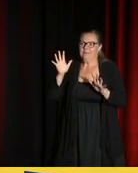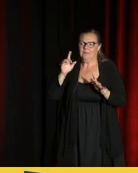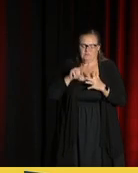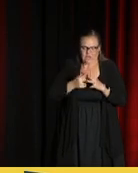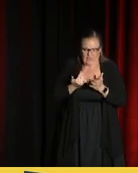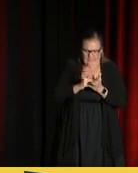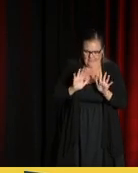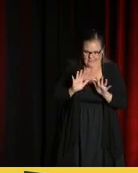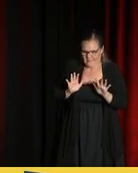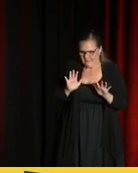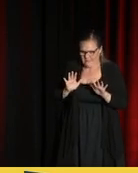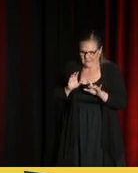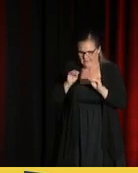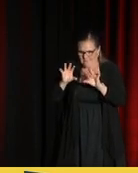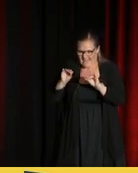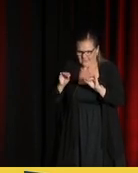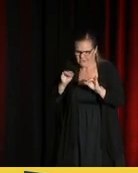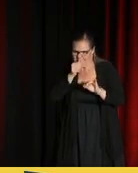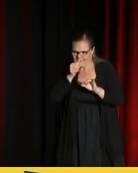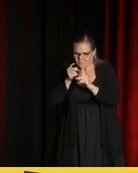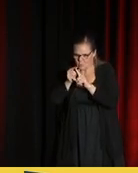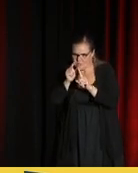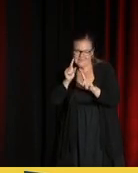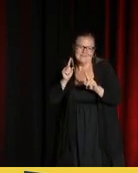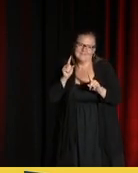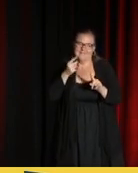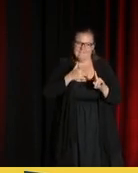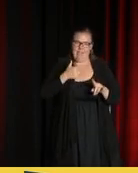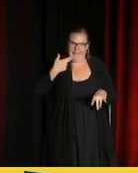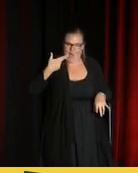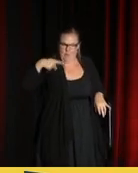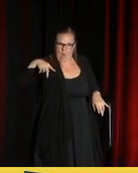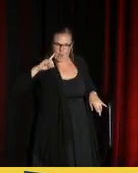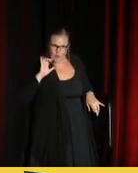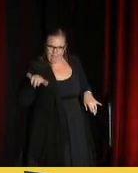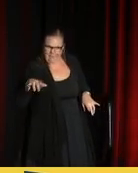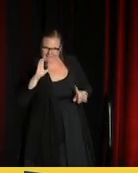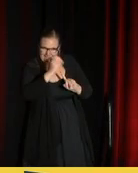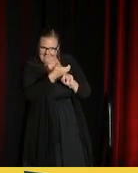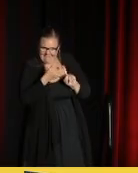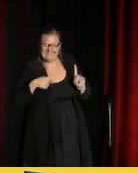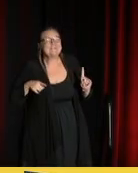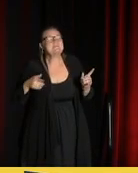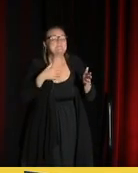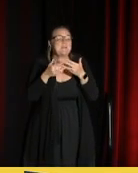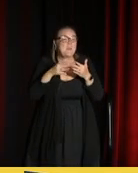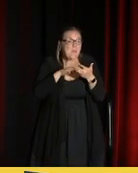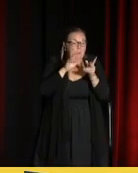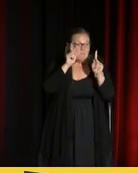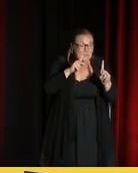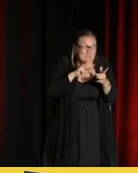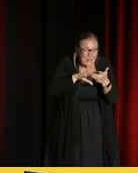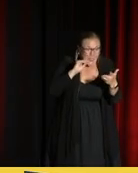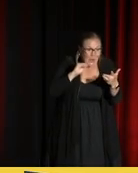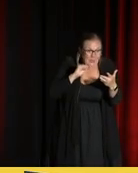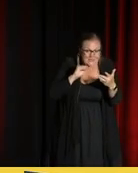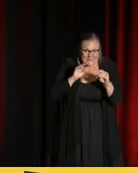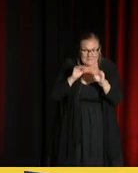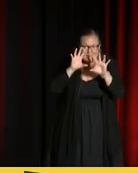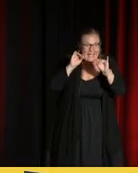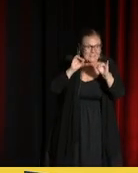start over and get that magic pass right." It was his Harry Potter move. As a person learns to perform a magic trick,